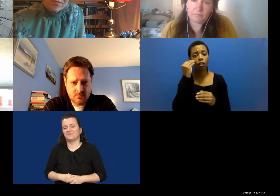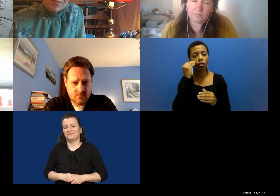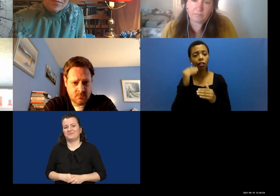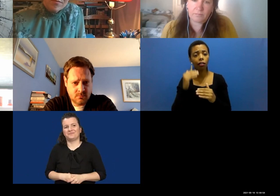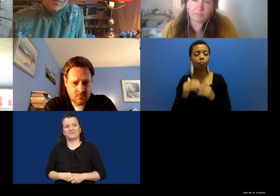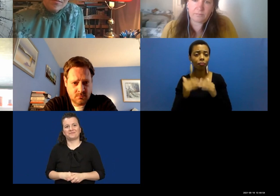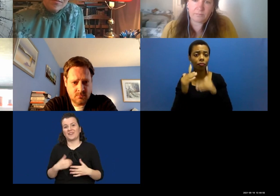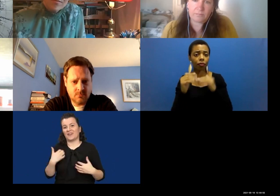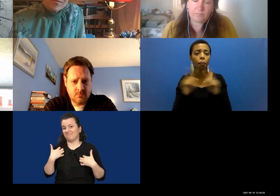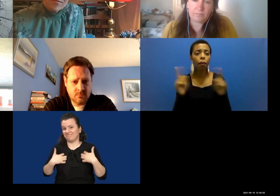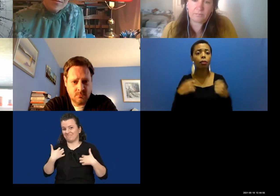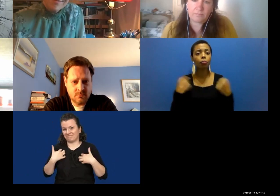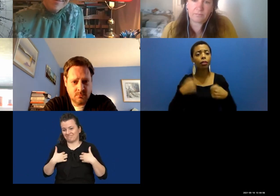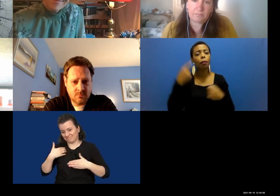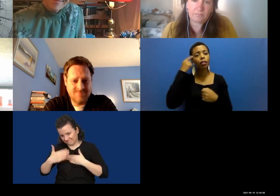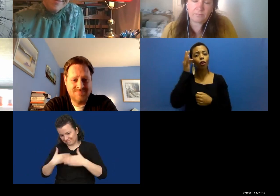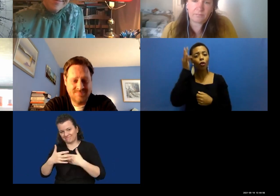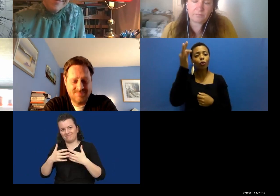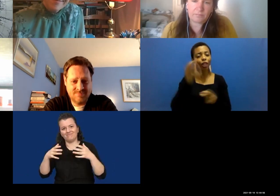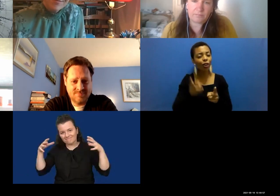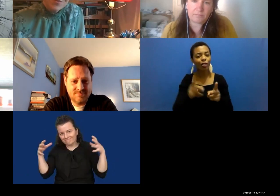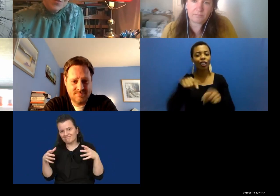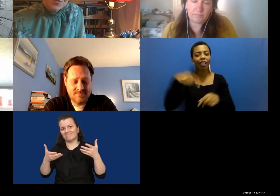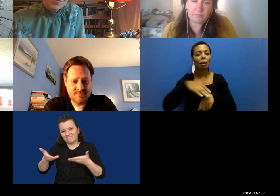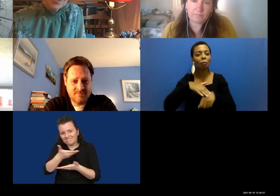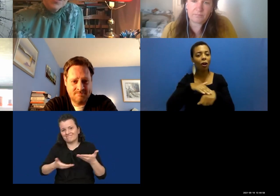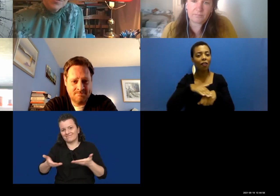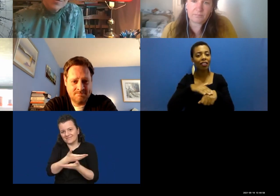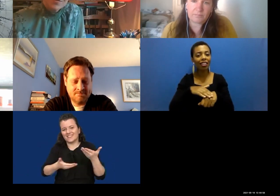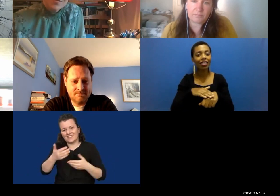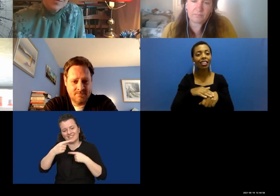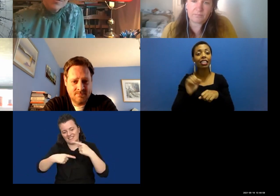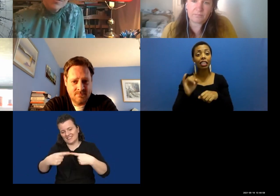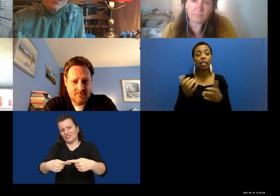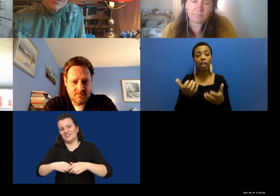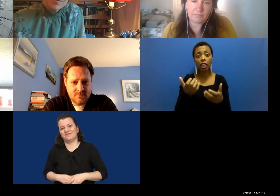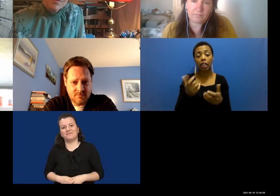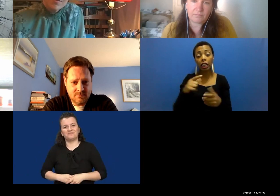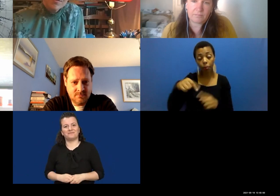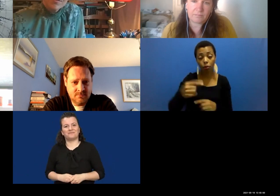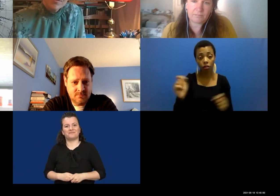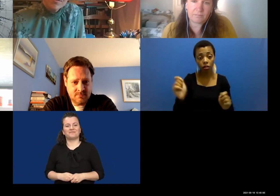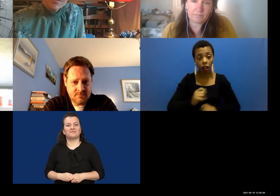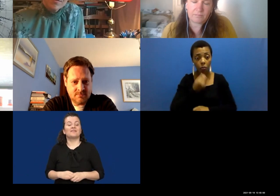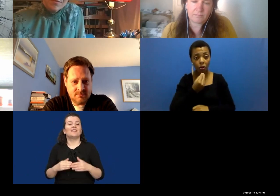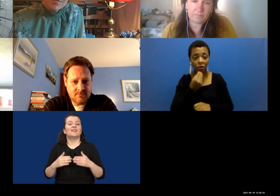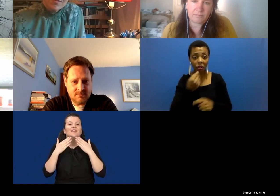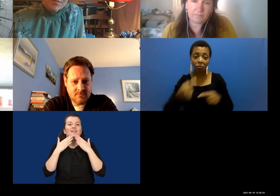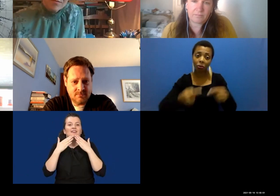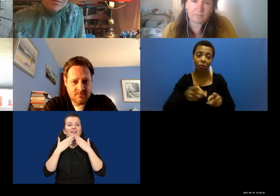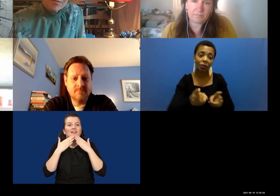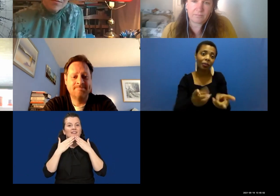continuing the conversation if we have a chance to do that And thank you very much indeed to all